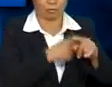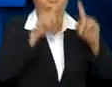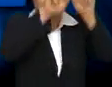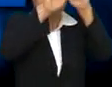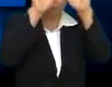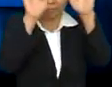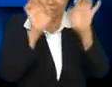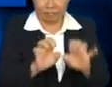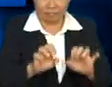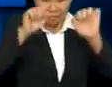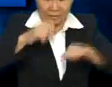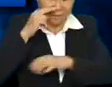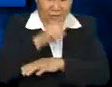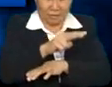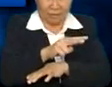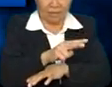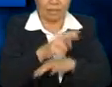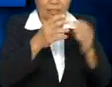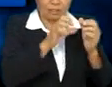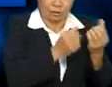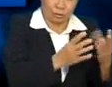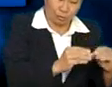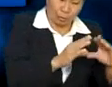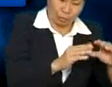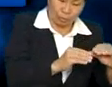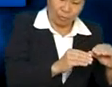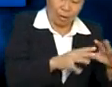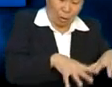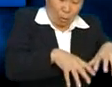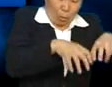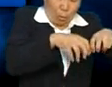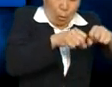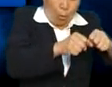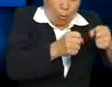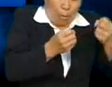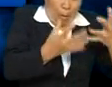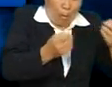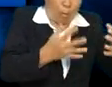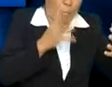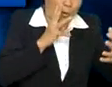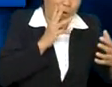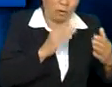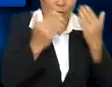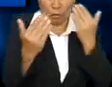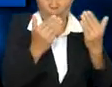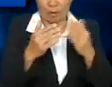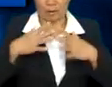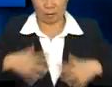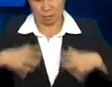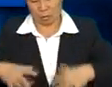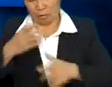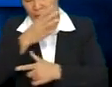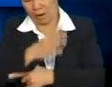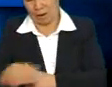From the experiment, you can see that the sponge absorbs the most water compared to the piece of